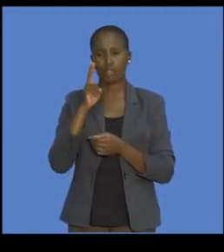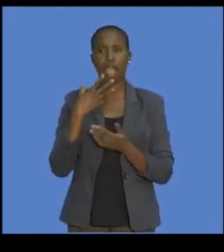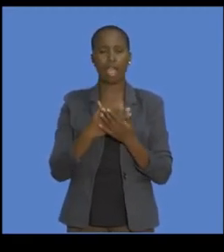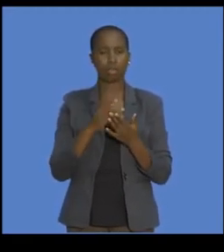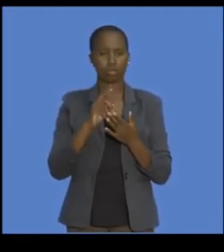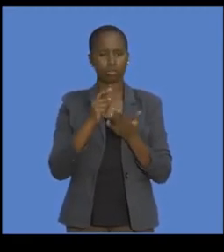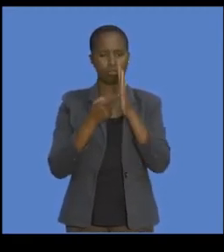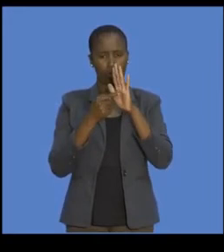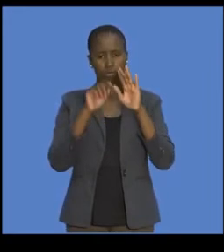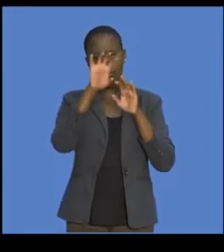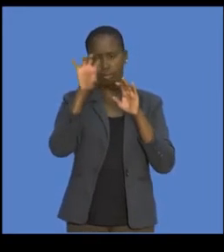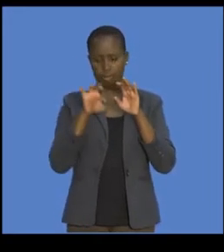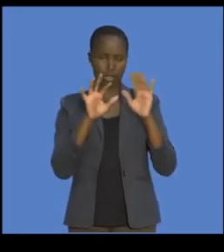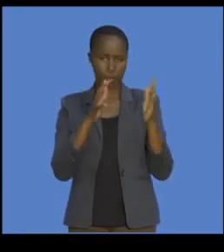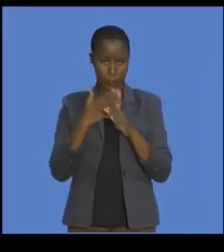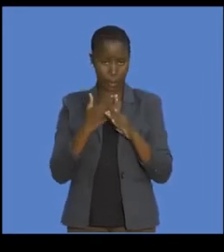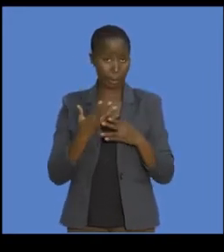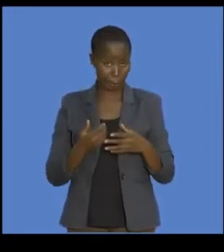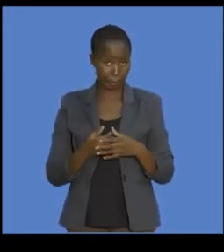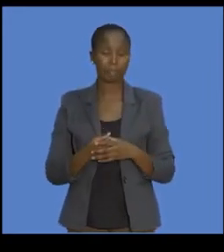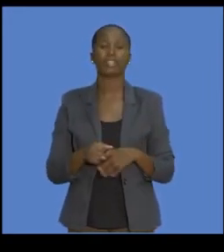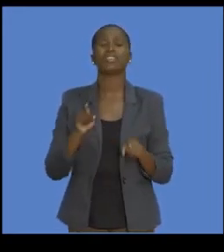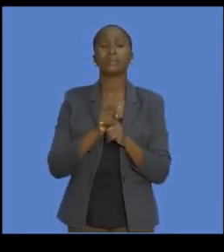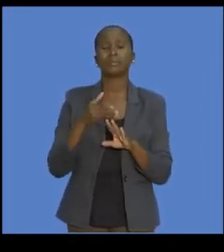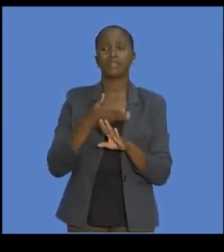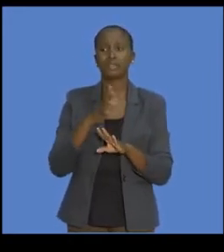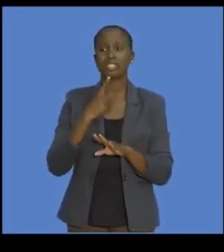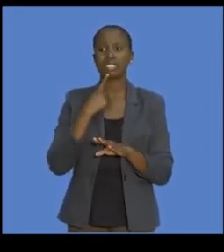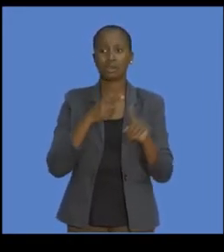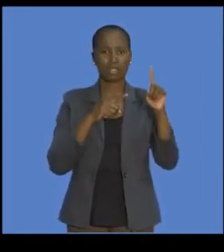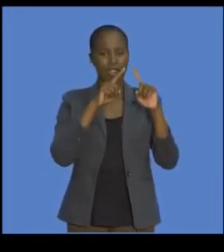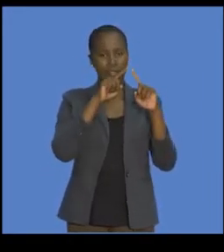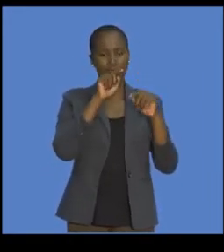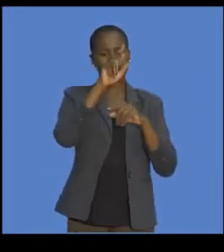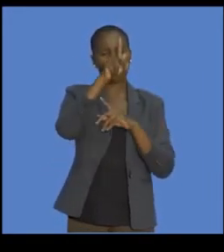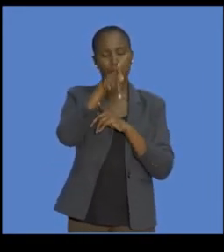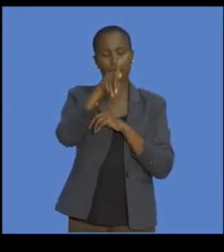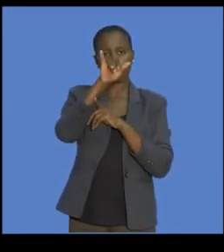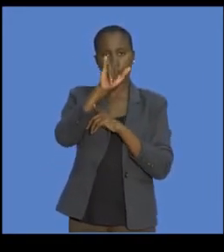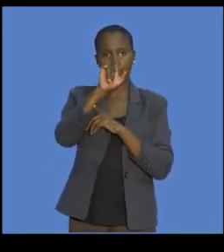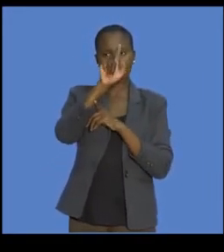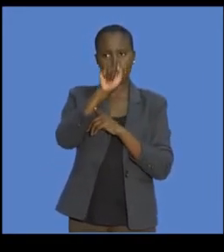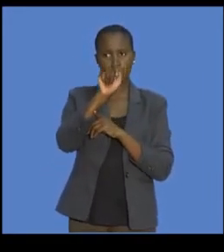next slide. So as I said, you have the pituitary gland that